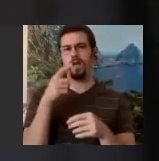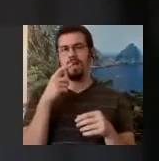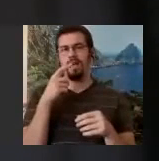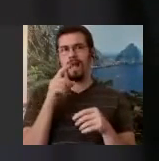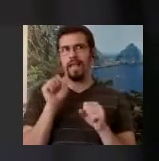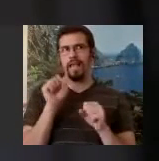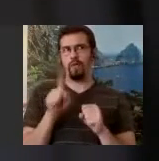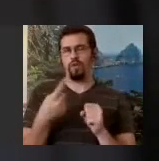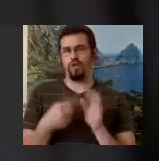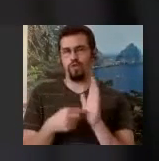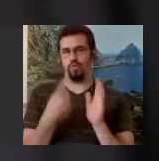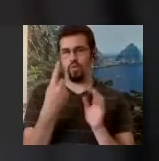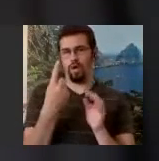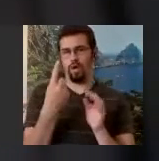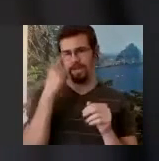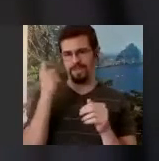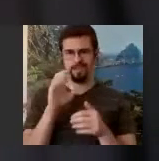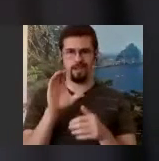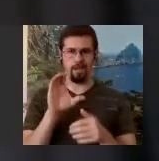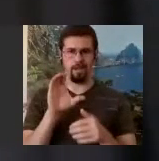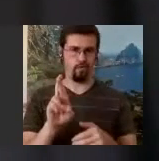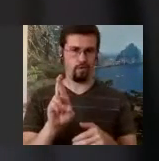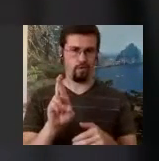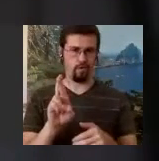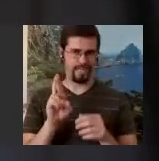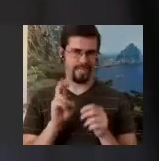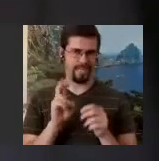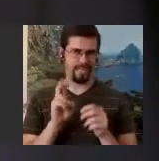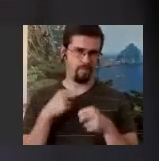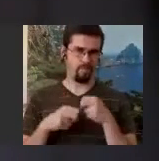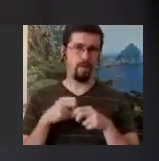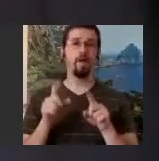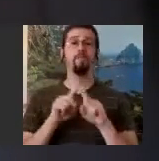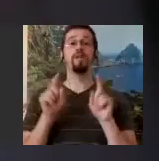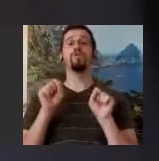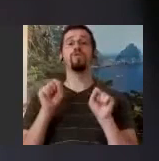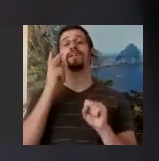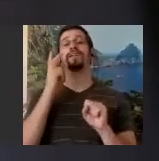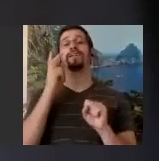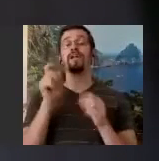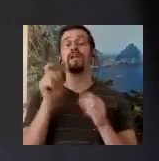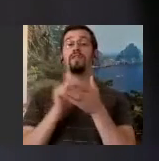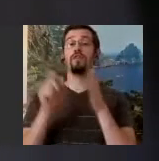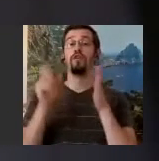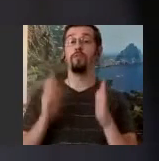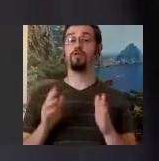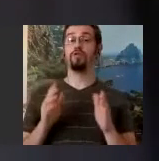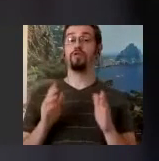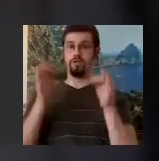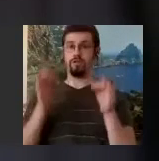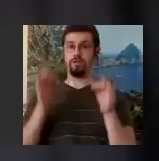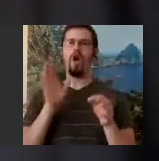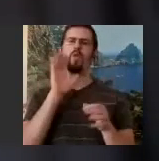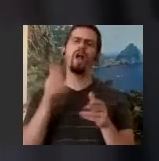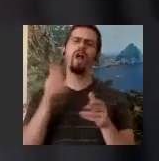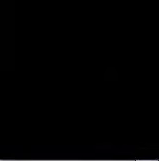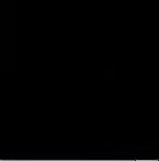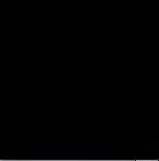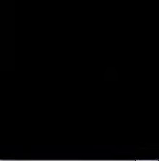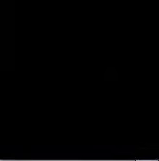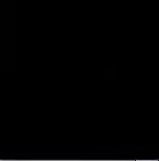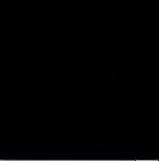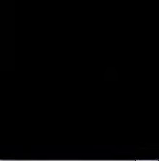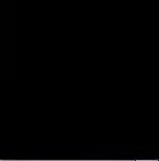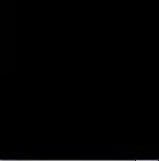Okay. But you can see that the composer chose to use, well, I'll let you look at it for a second. All right, well, I'm going to click